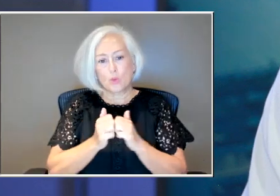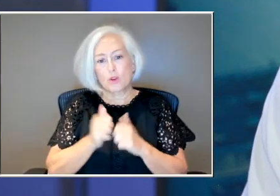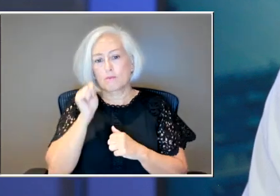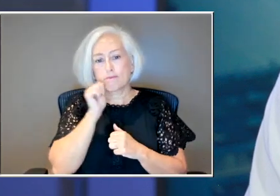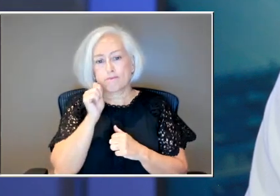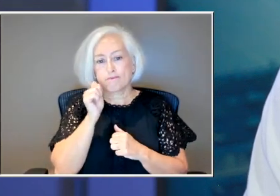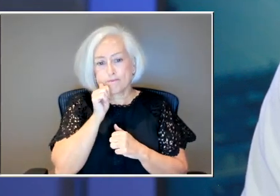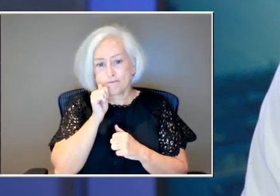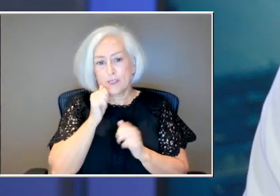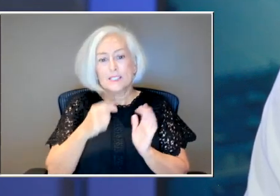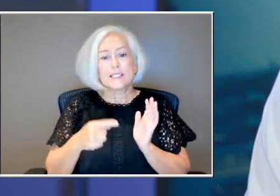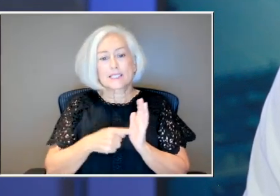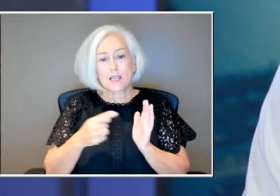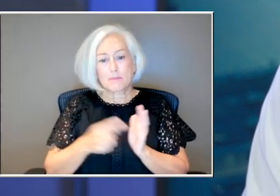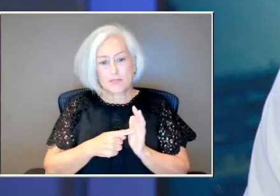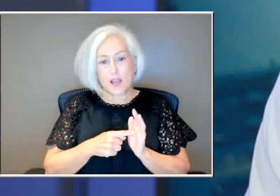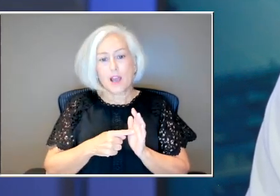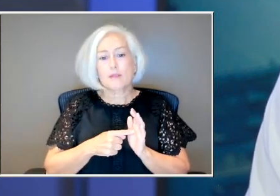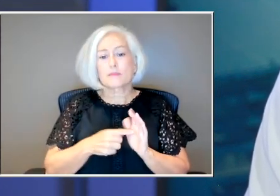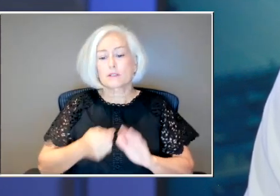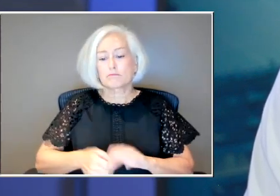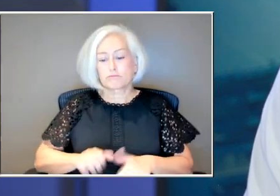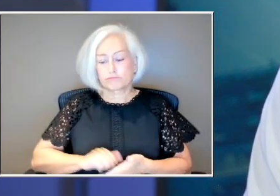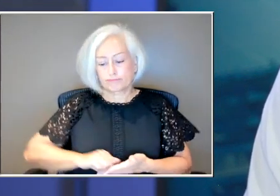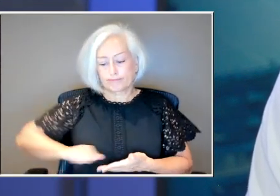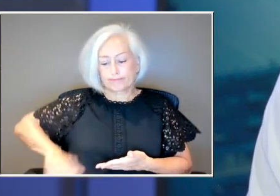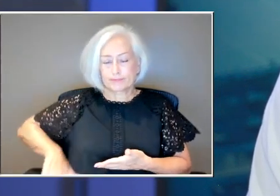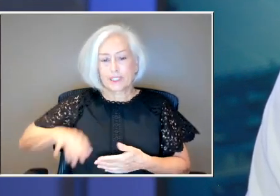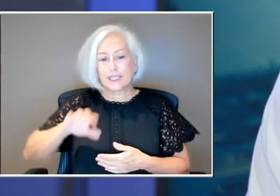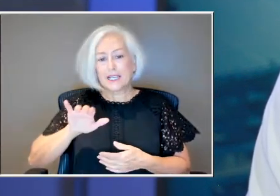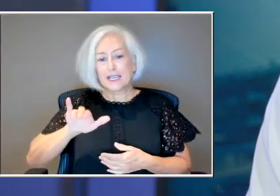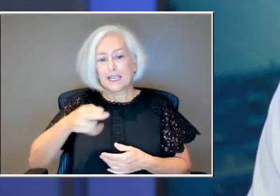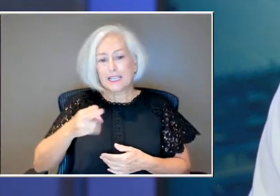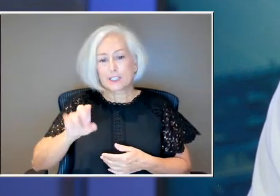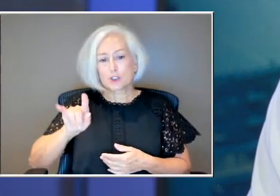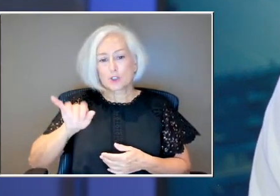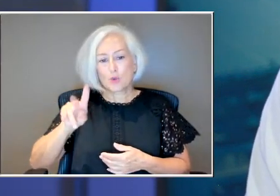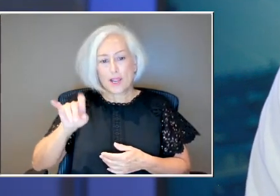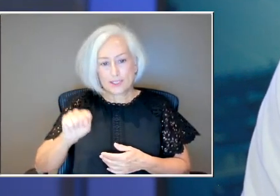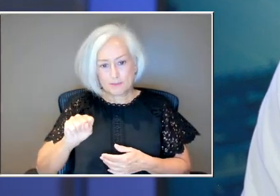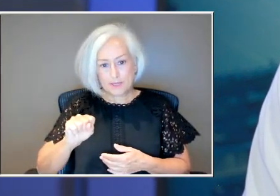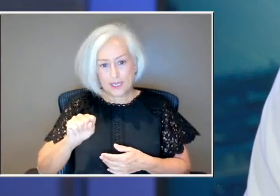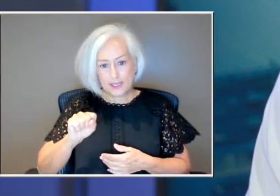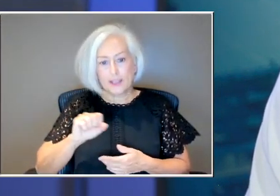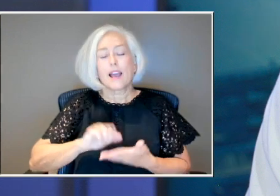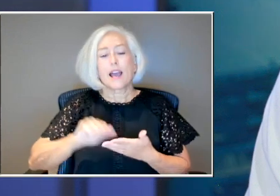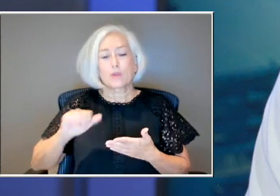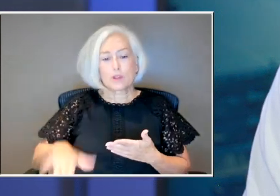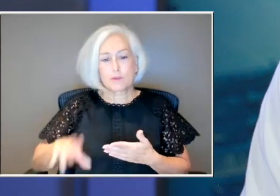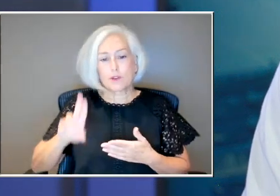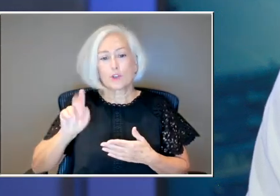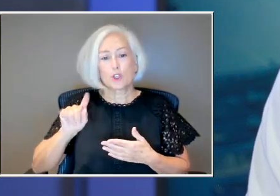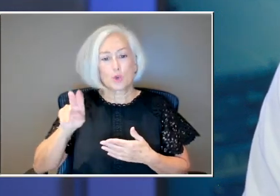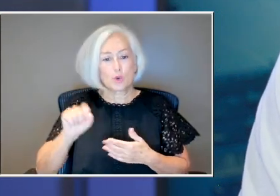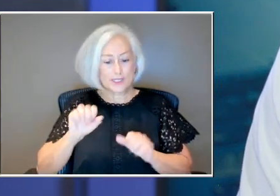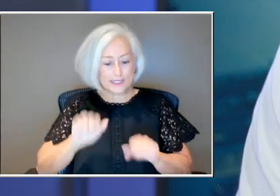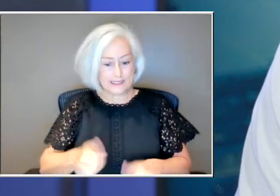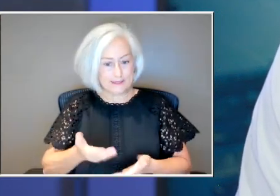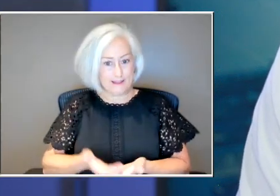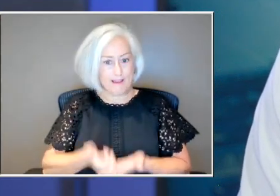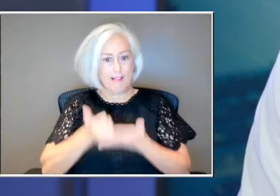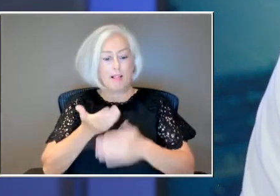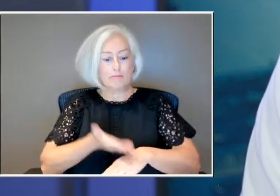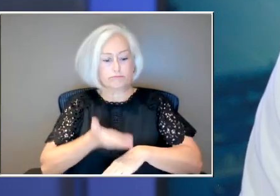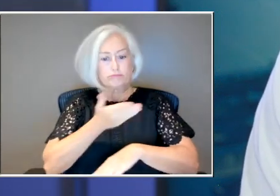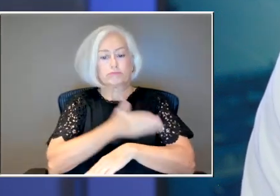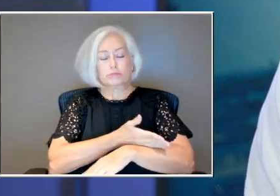sometimes hysterectomy or removal of the uterus itself can be beneficial, in treating or improving those symptoms. So obviously if somebody